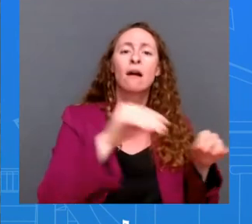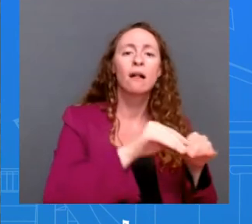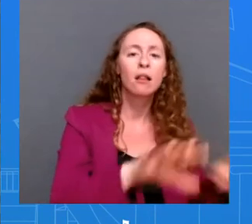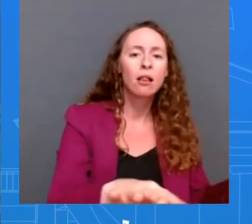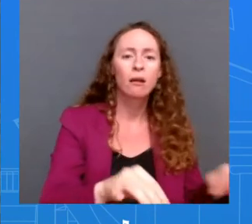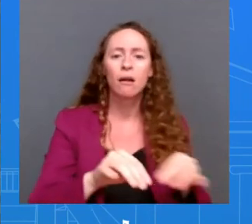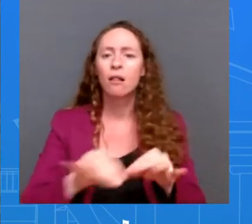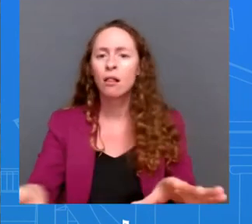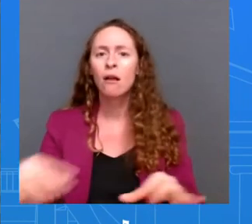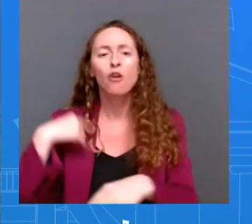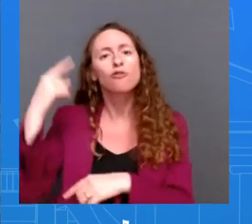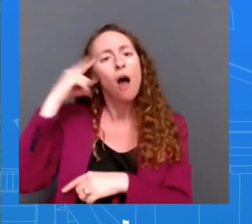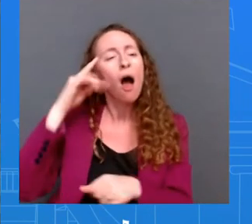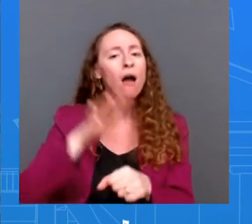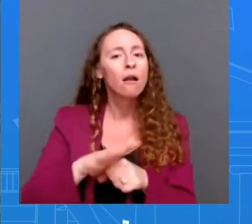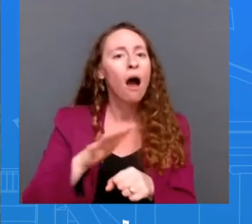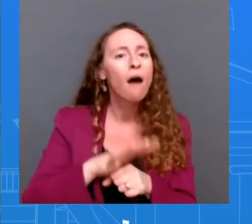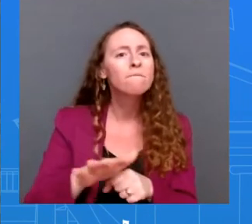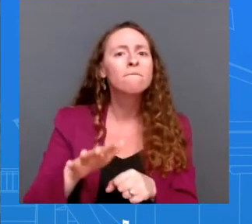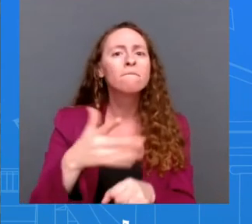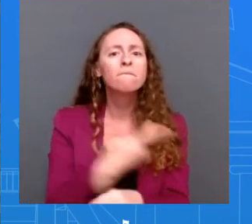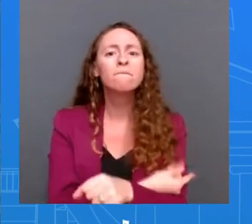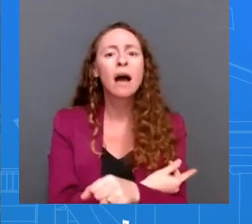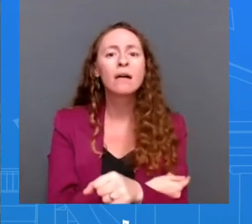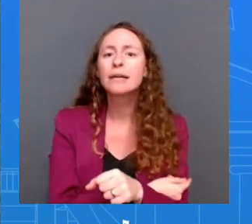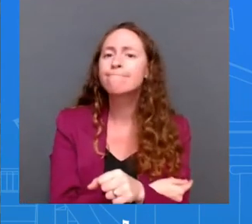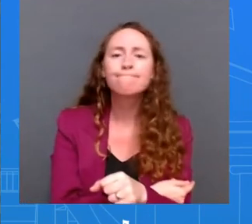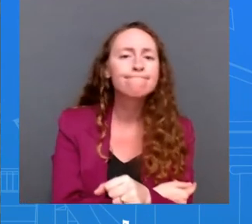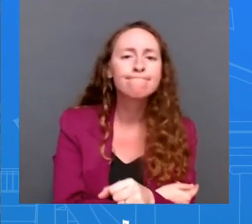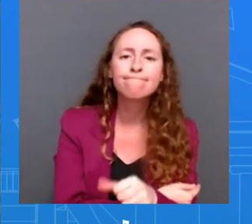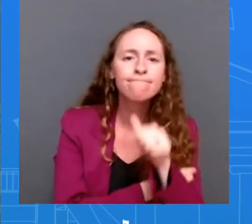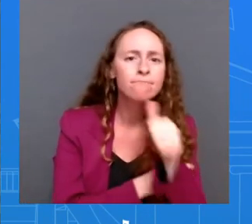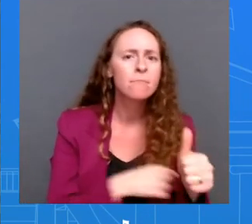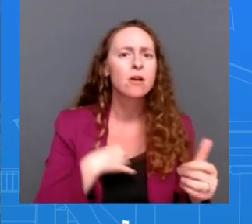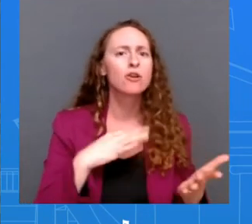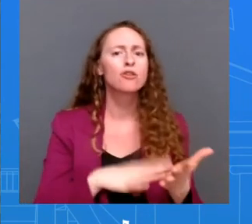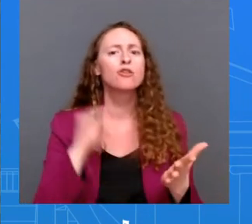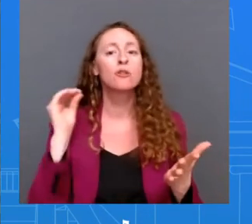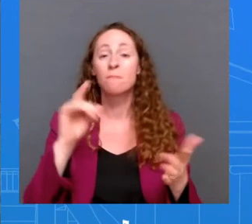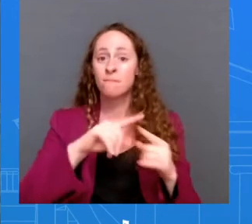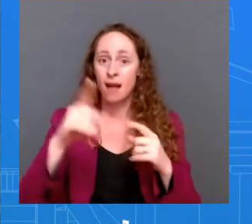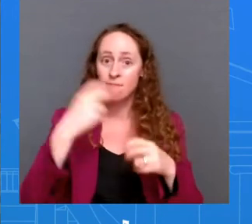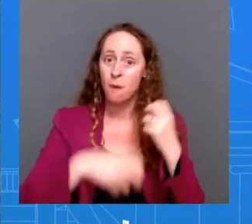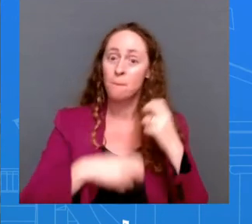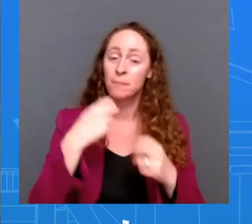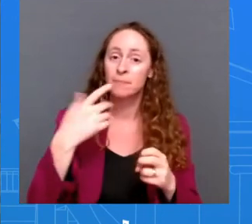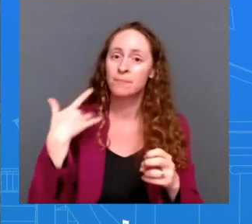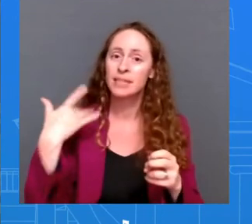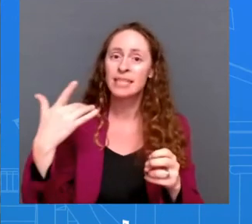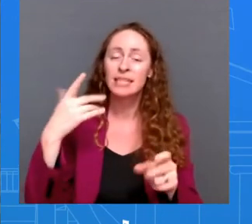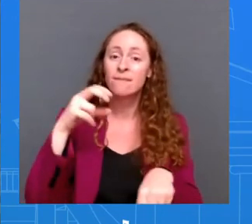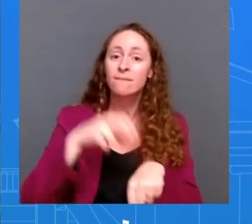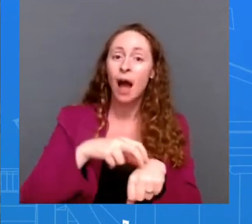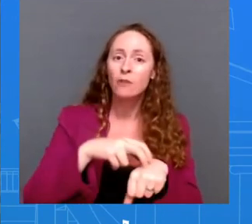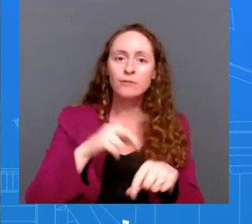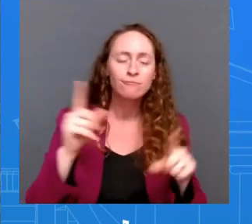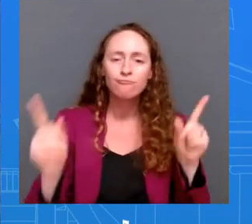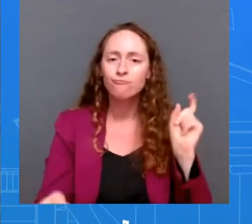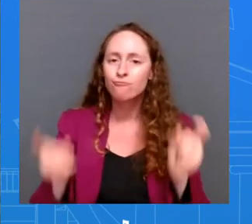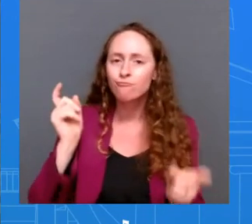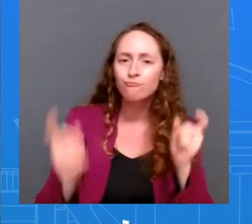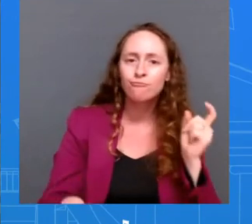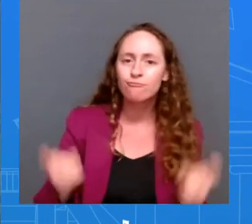knew at that time, because it's dynamic, it's changing. And so, but however, infectious diseases are dynamic, as I just said, and